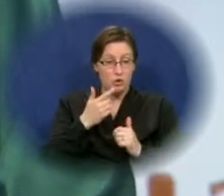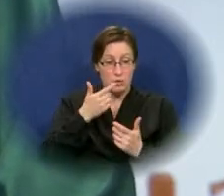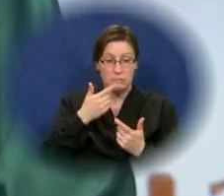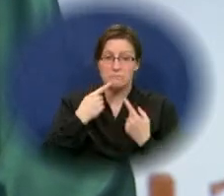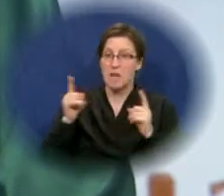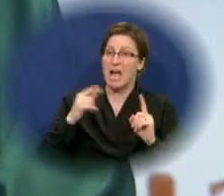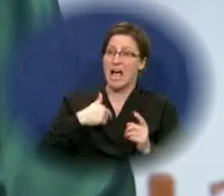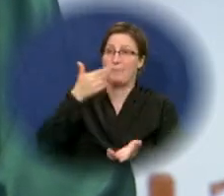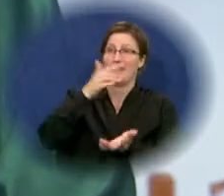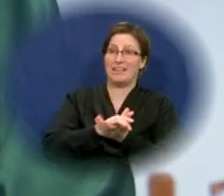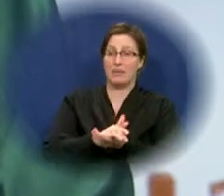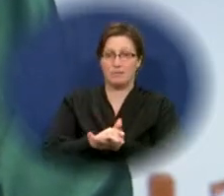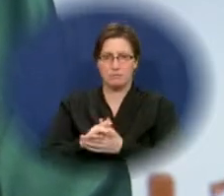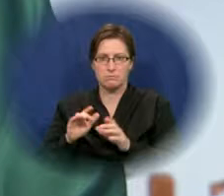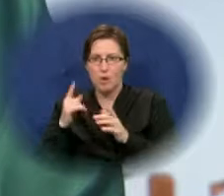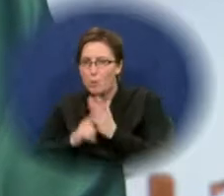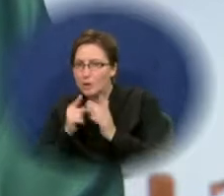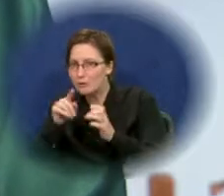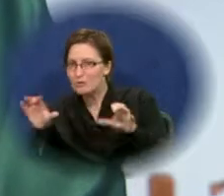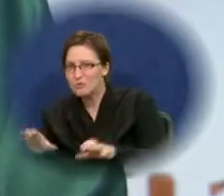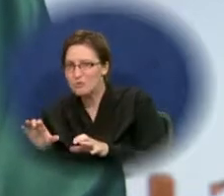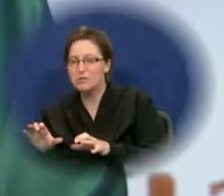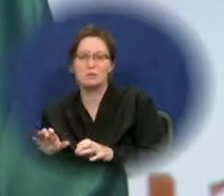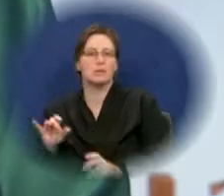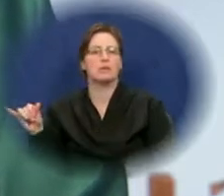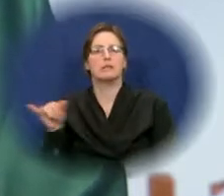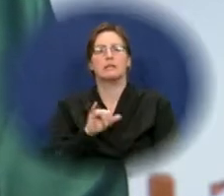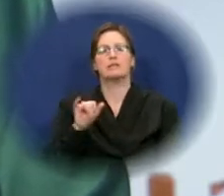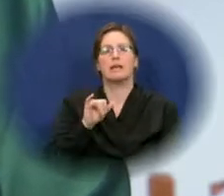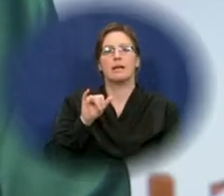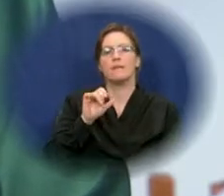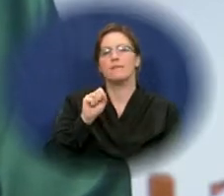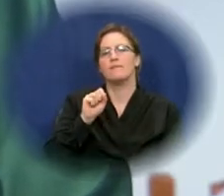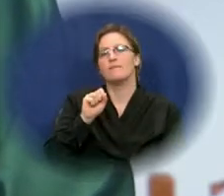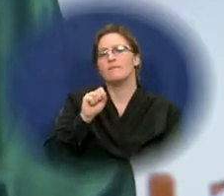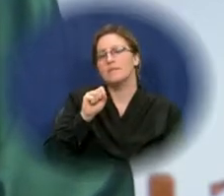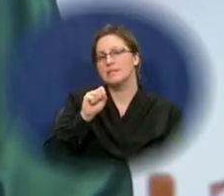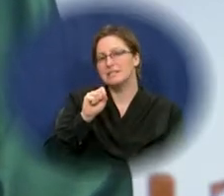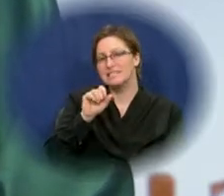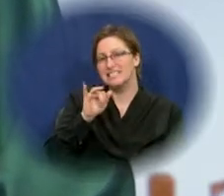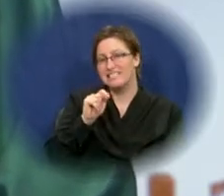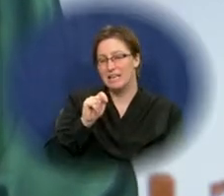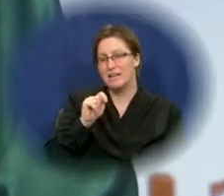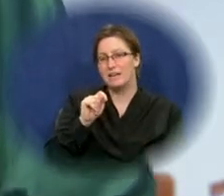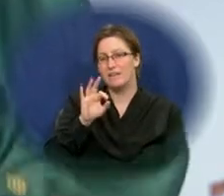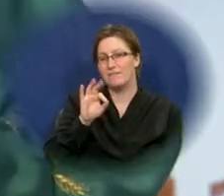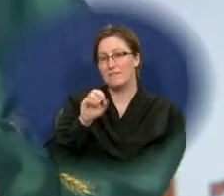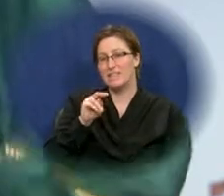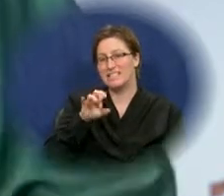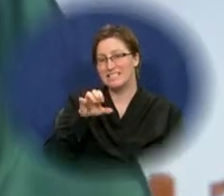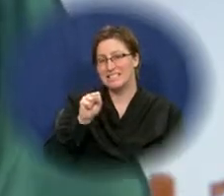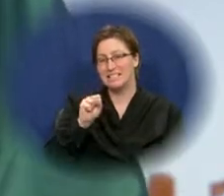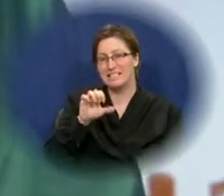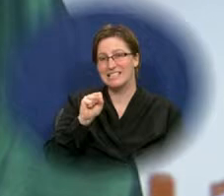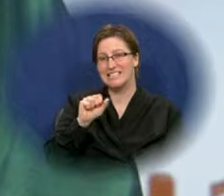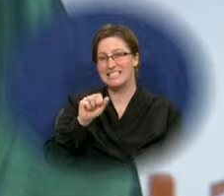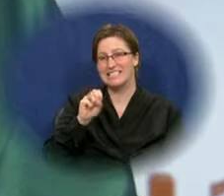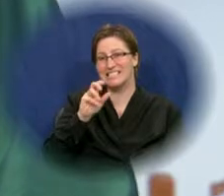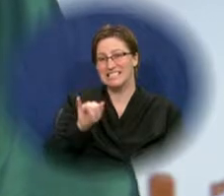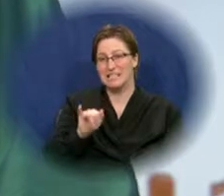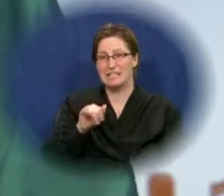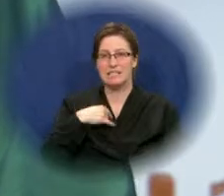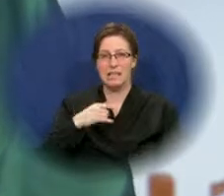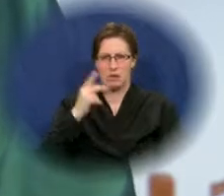believe. And now we are profound witnesses. It's like St. Francis of Assisi once said, you know, preach the gospel always for all of us. And